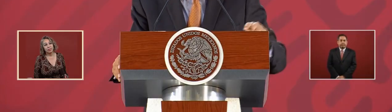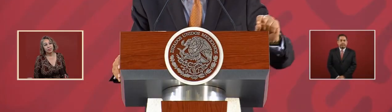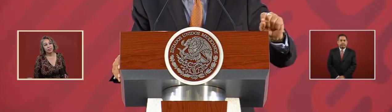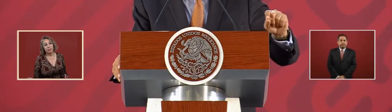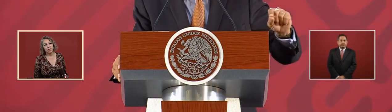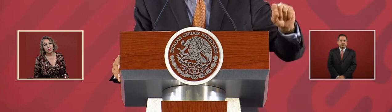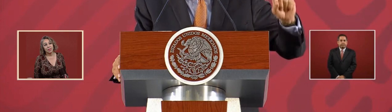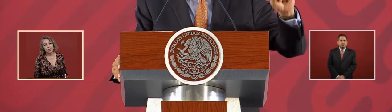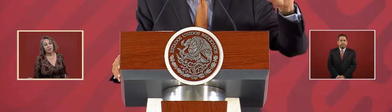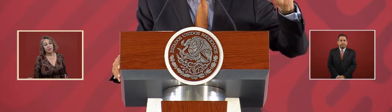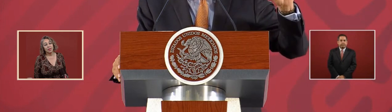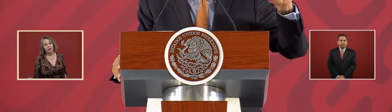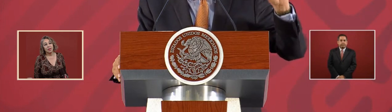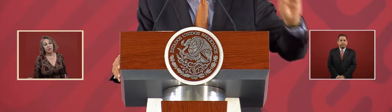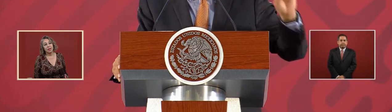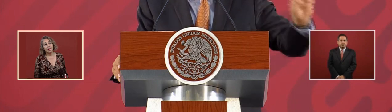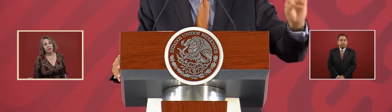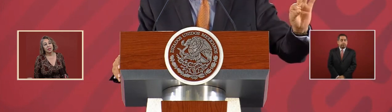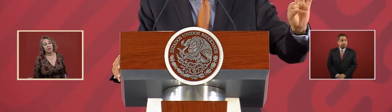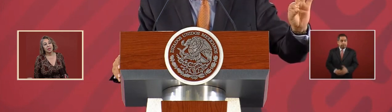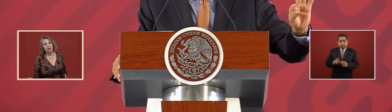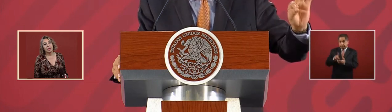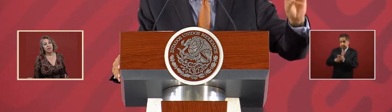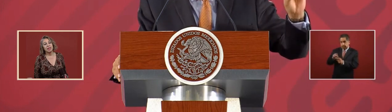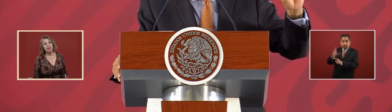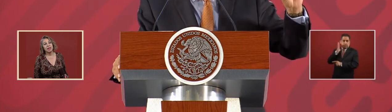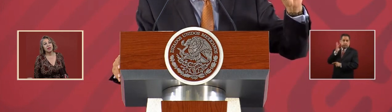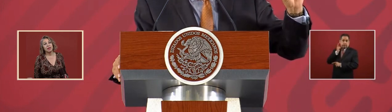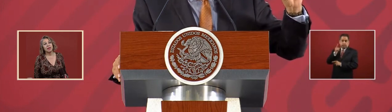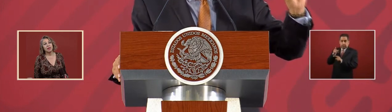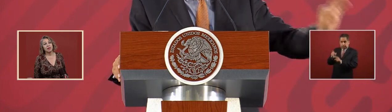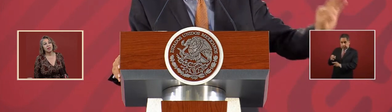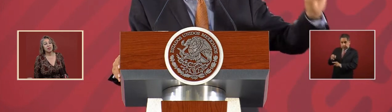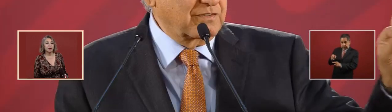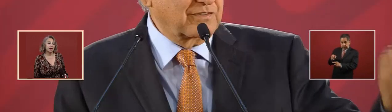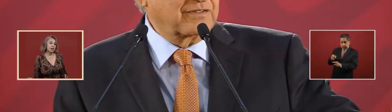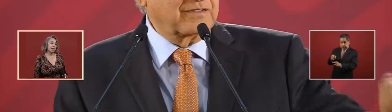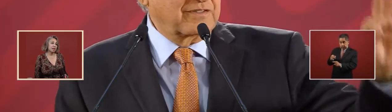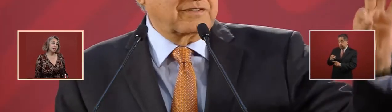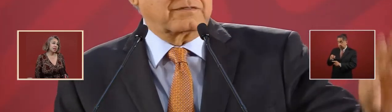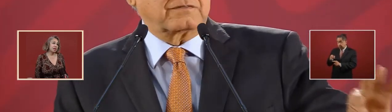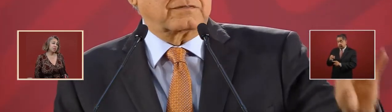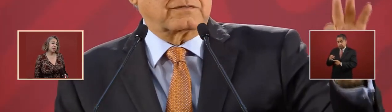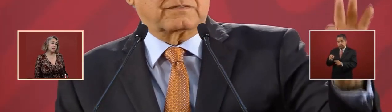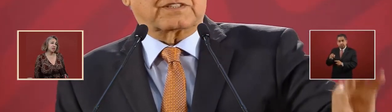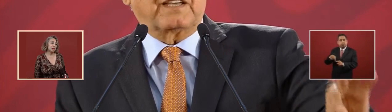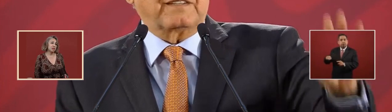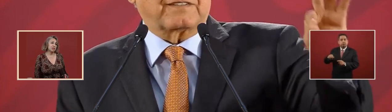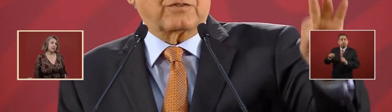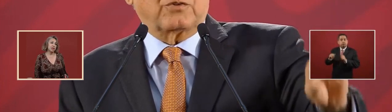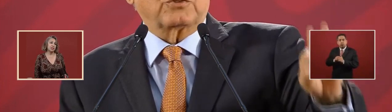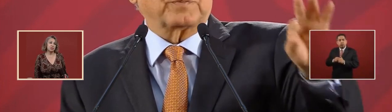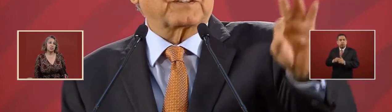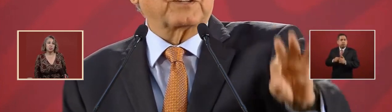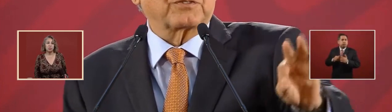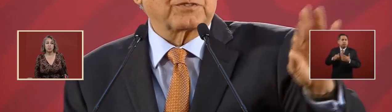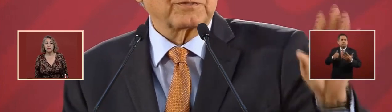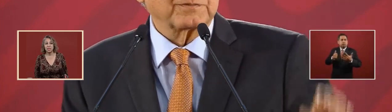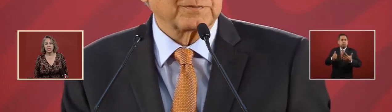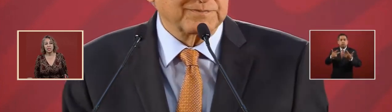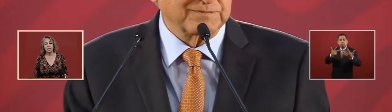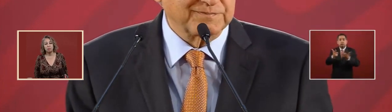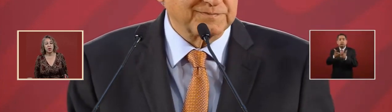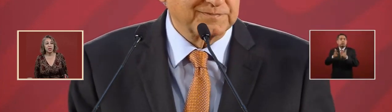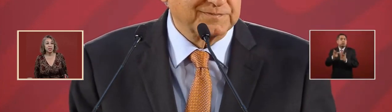Sí. En la Cámara de Diputados. In the con the deputy 6-8 partidos.